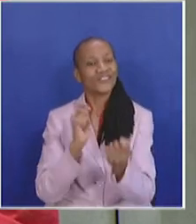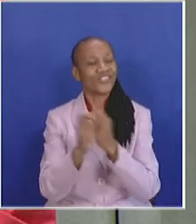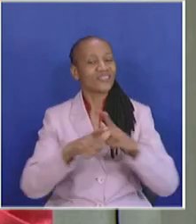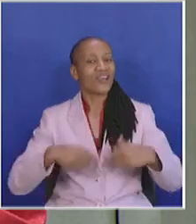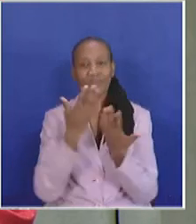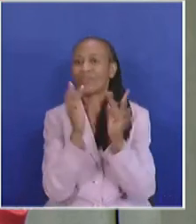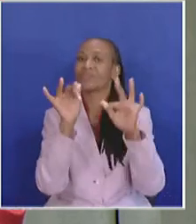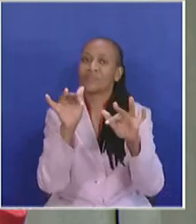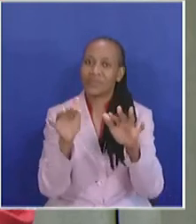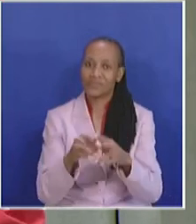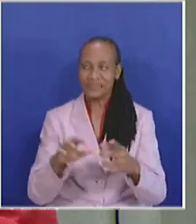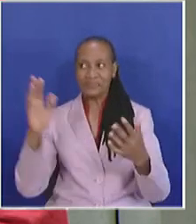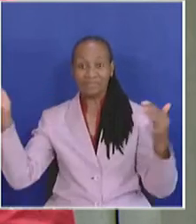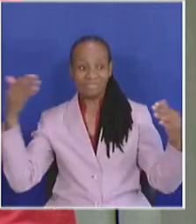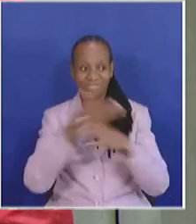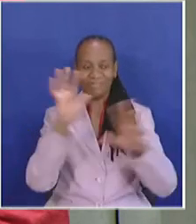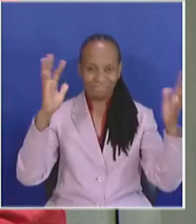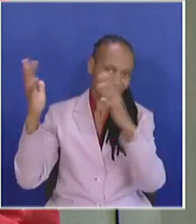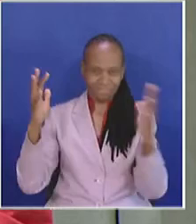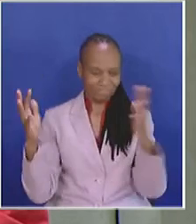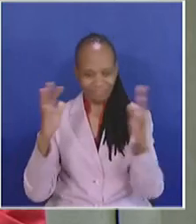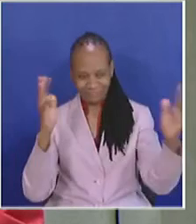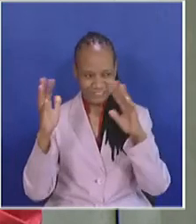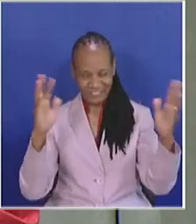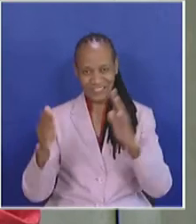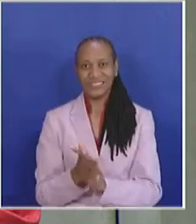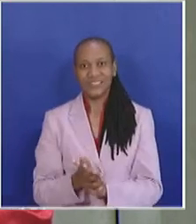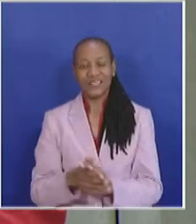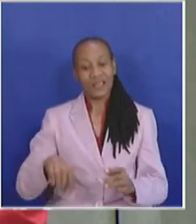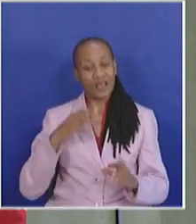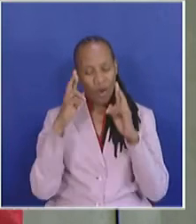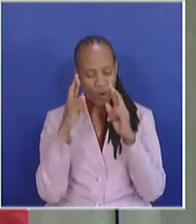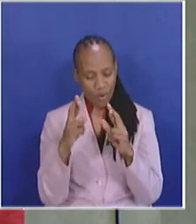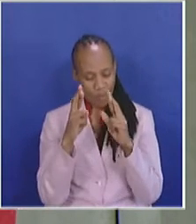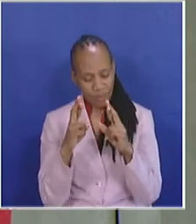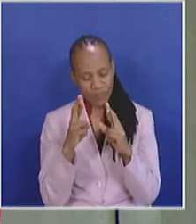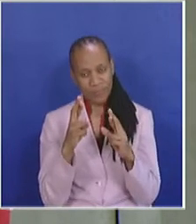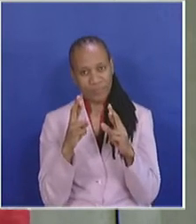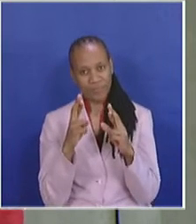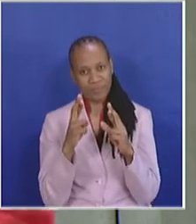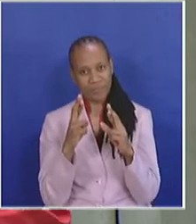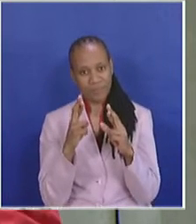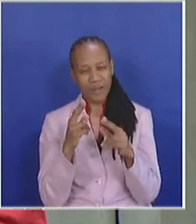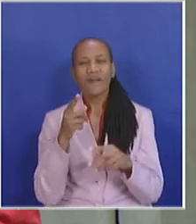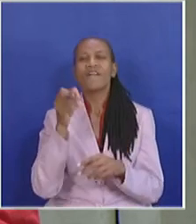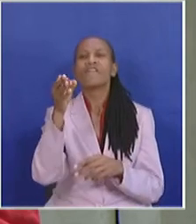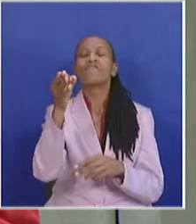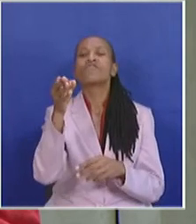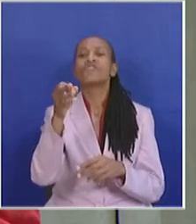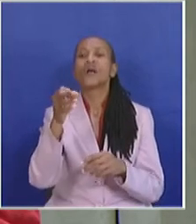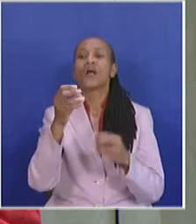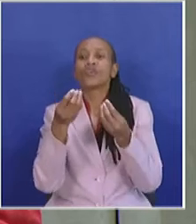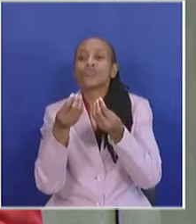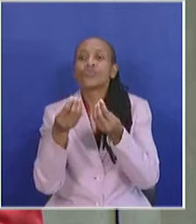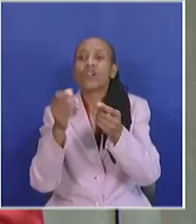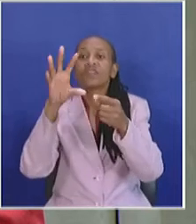better. It is hoped that, Honorable Chair, the light that we see at the end of this